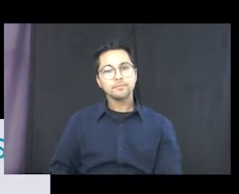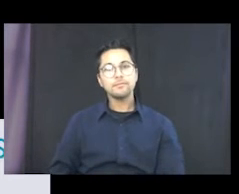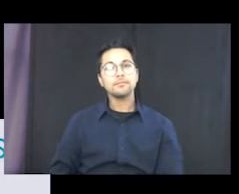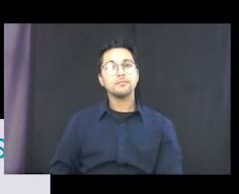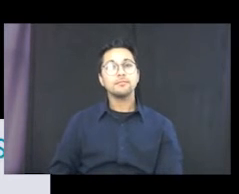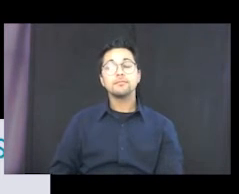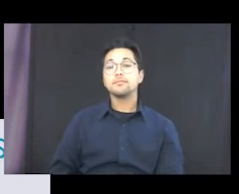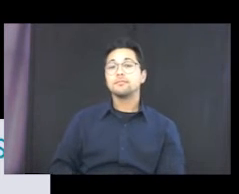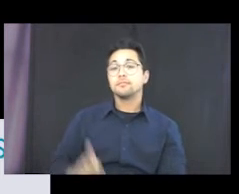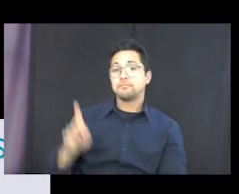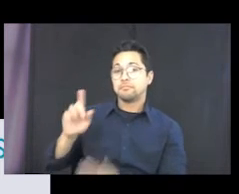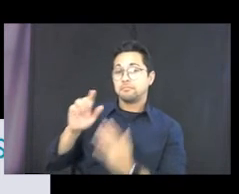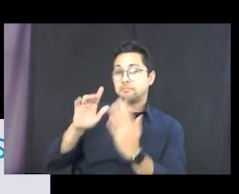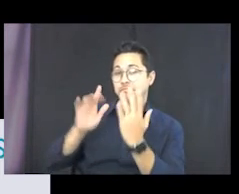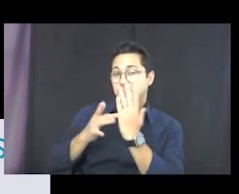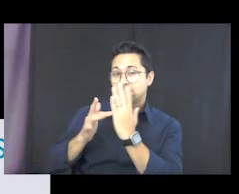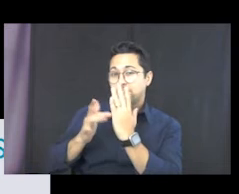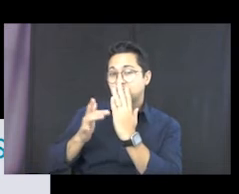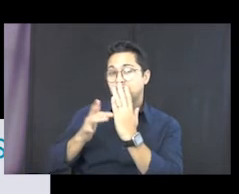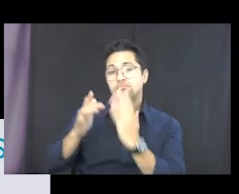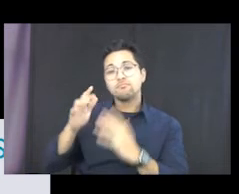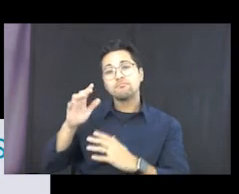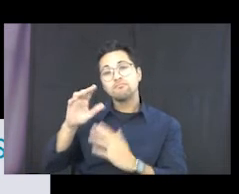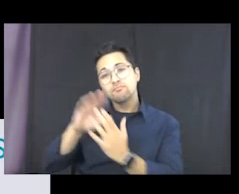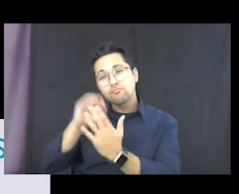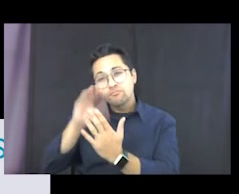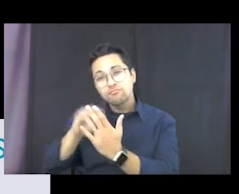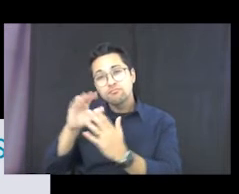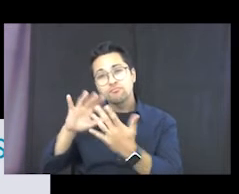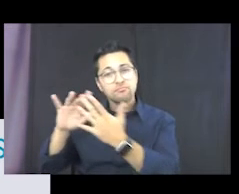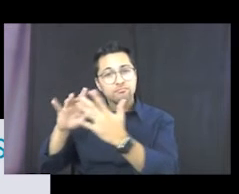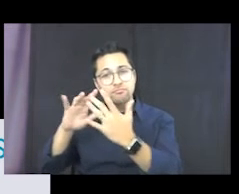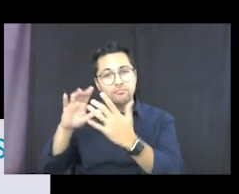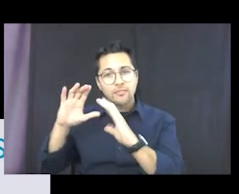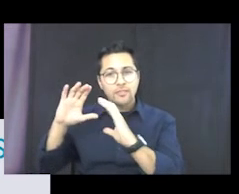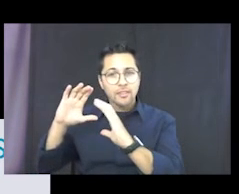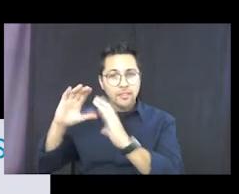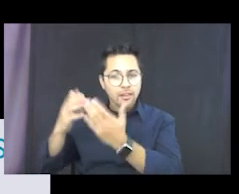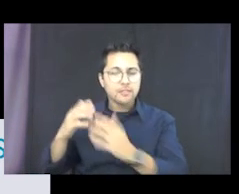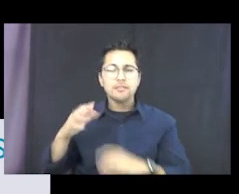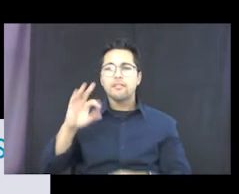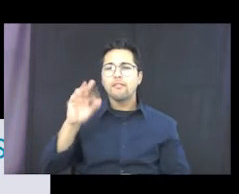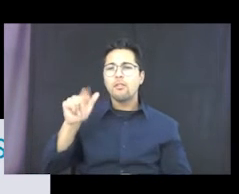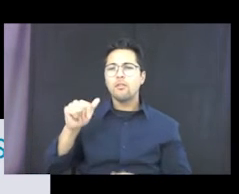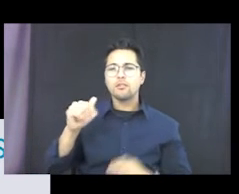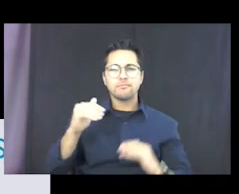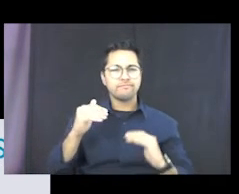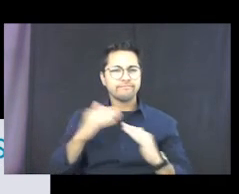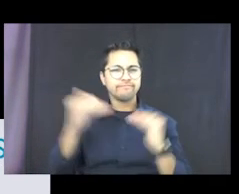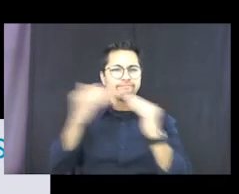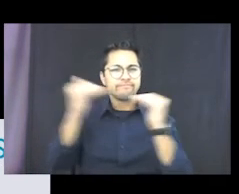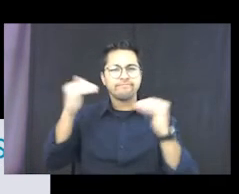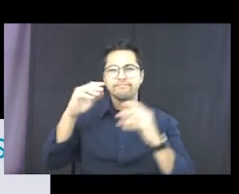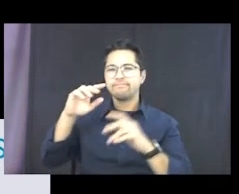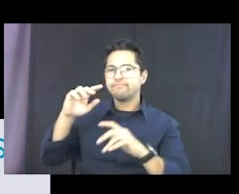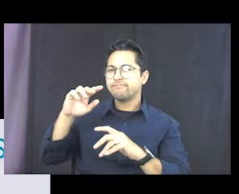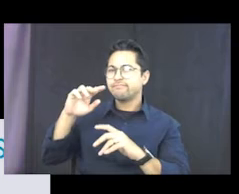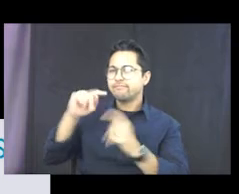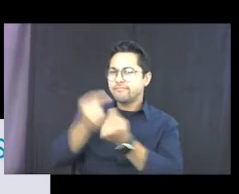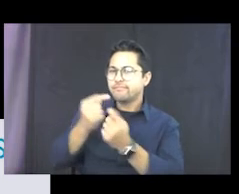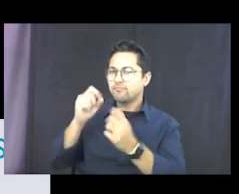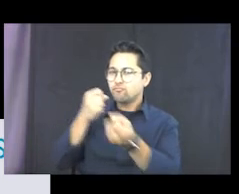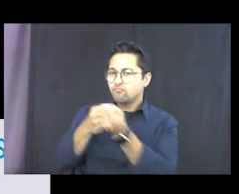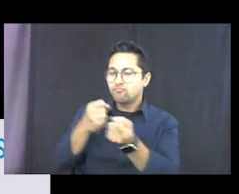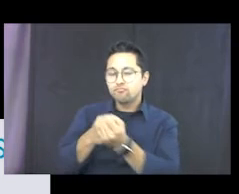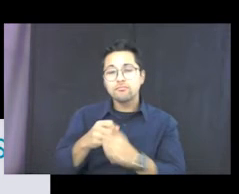The Technology and Learning Connections TLC team is part of Florida's Multi-Tiered System of Supports, MTSS,